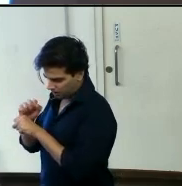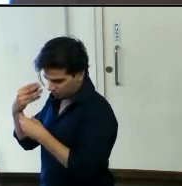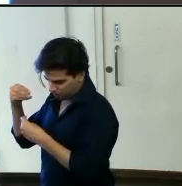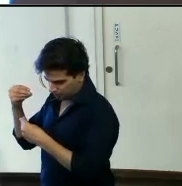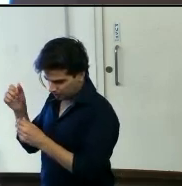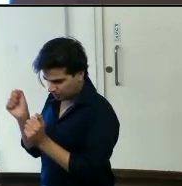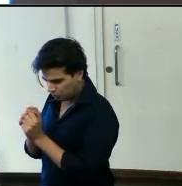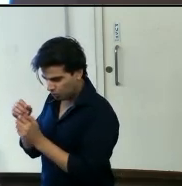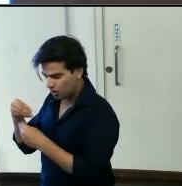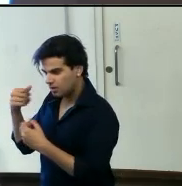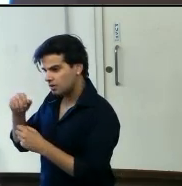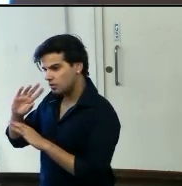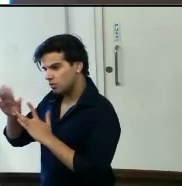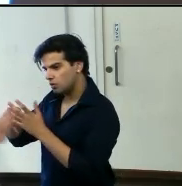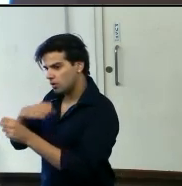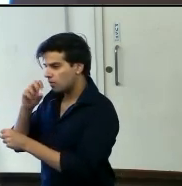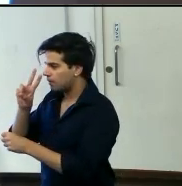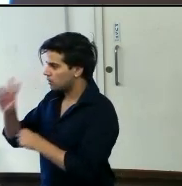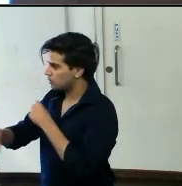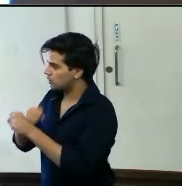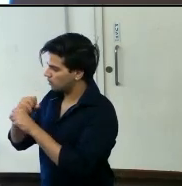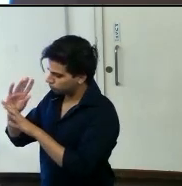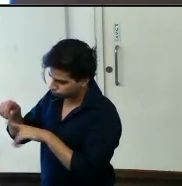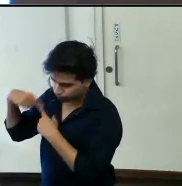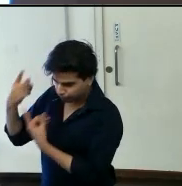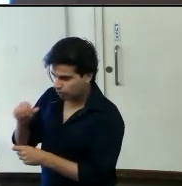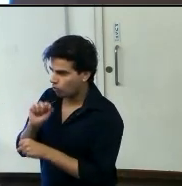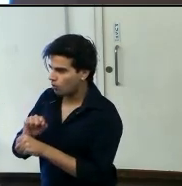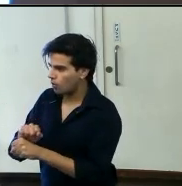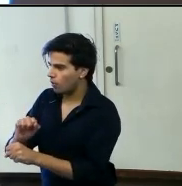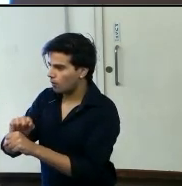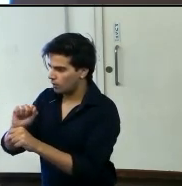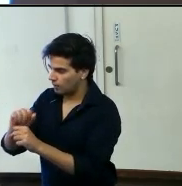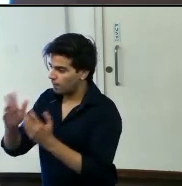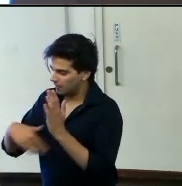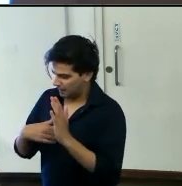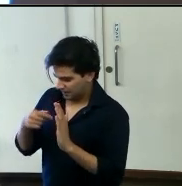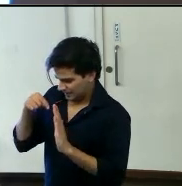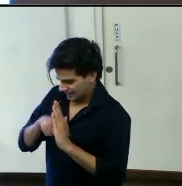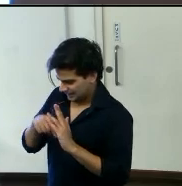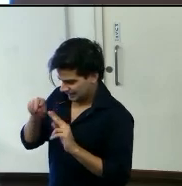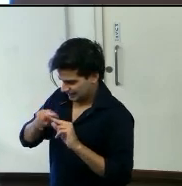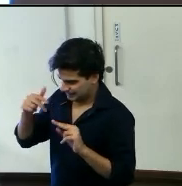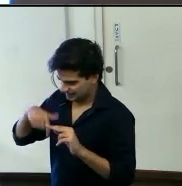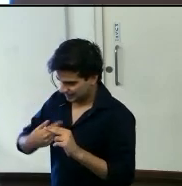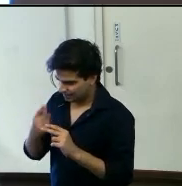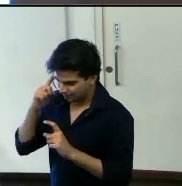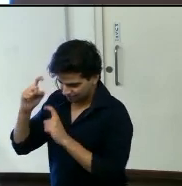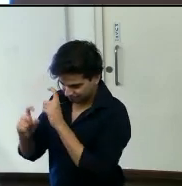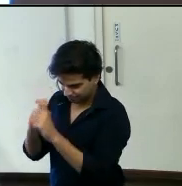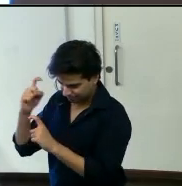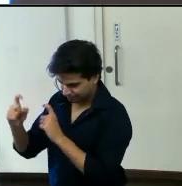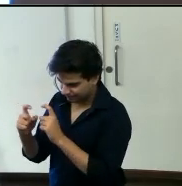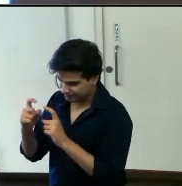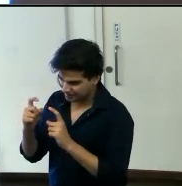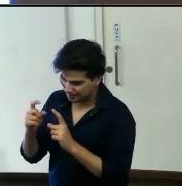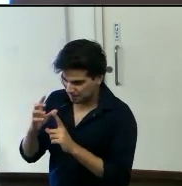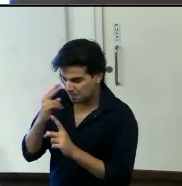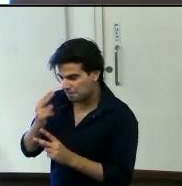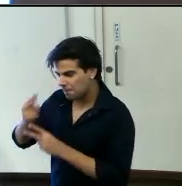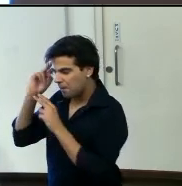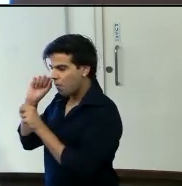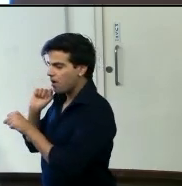25 years now. After doing this, I realized in hindsight that what I was doing now I think